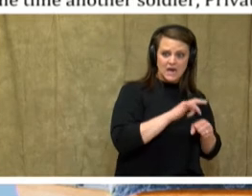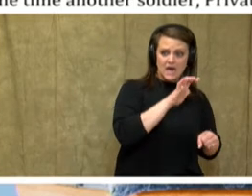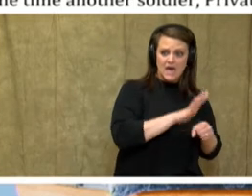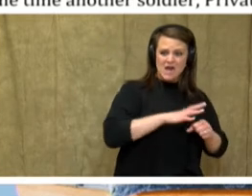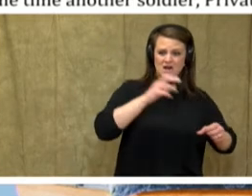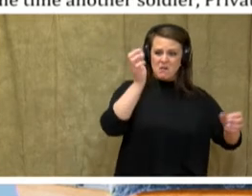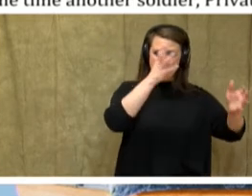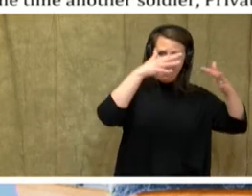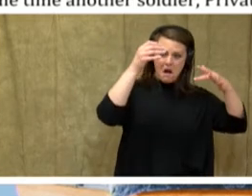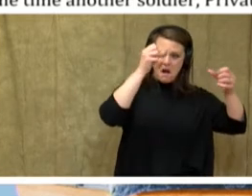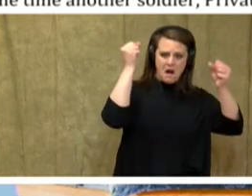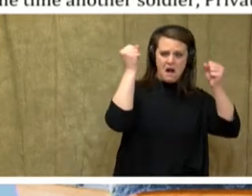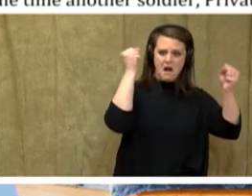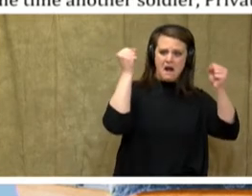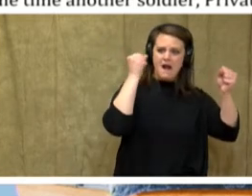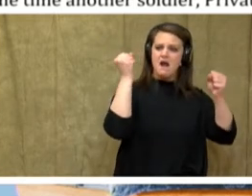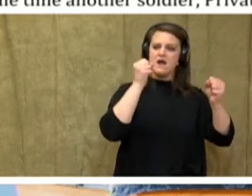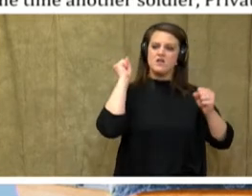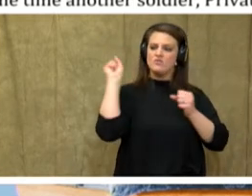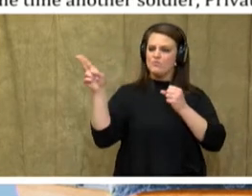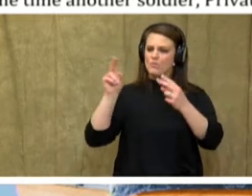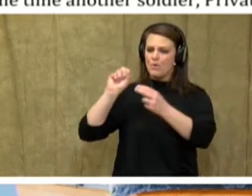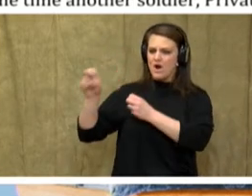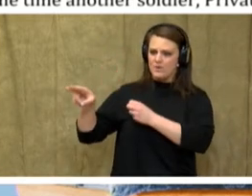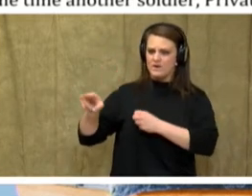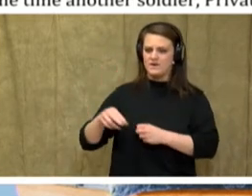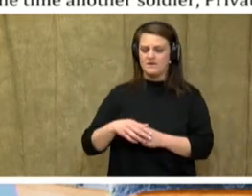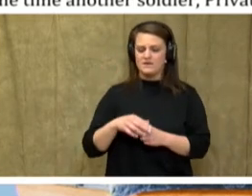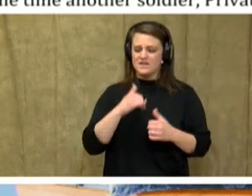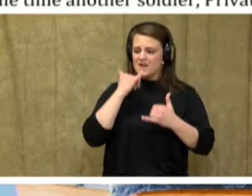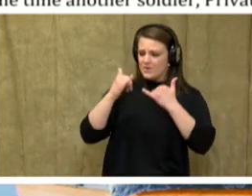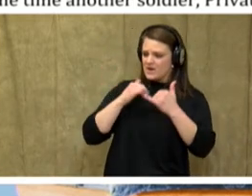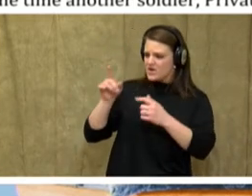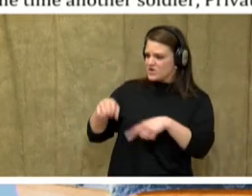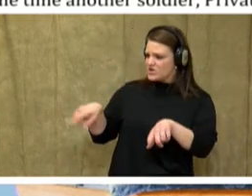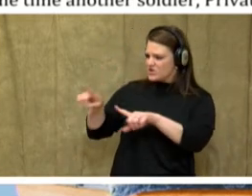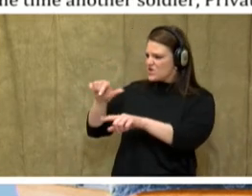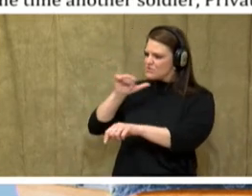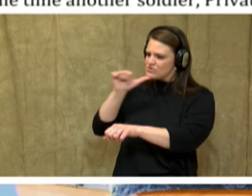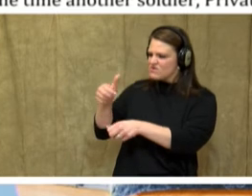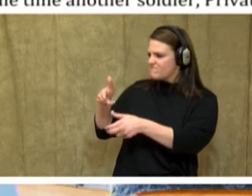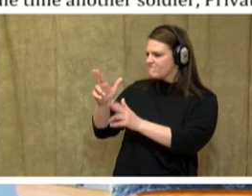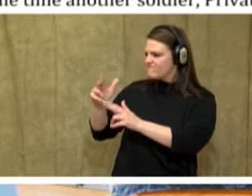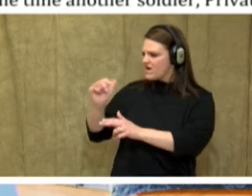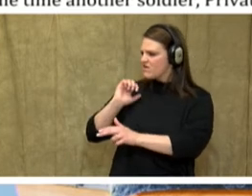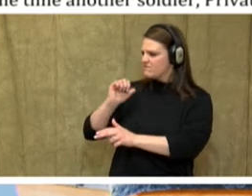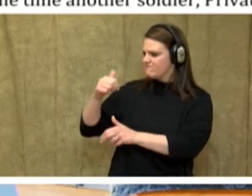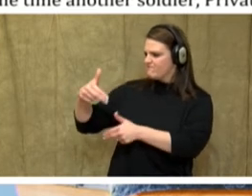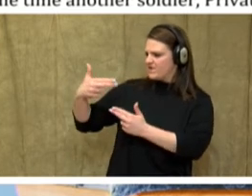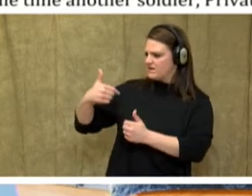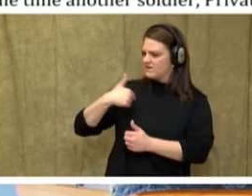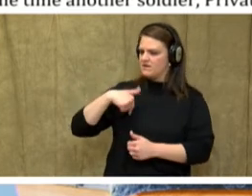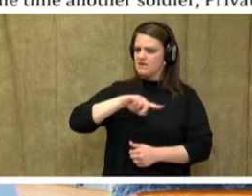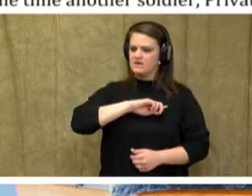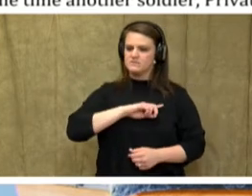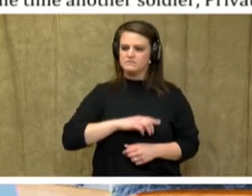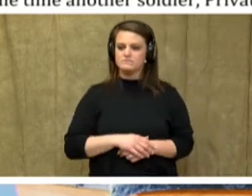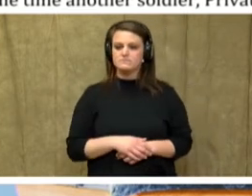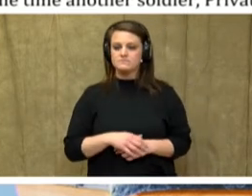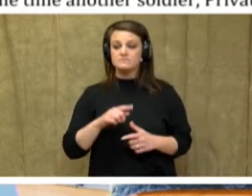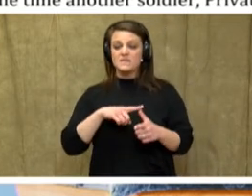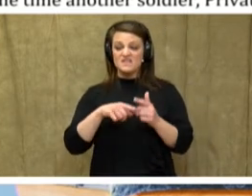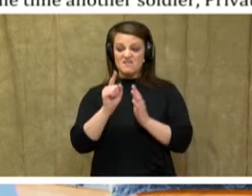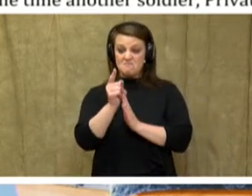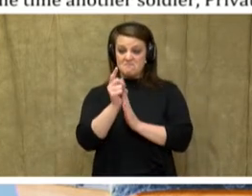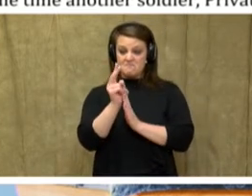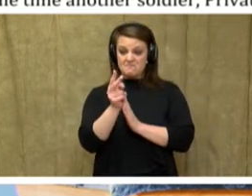waving clubs and throwing snowballs at the soldiers. They were yelling, "You shouldn't fire," at the British. In the next few